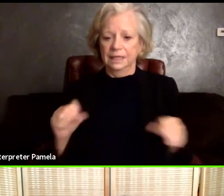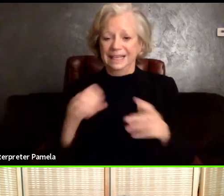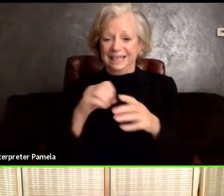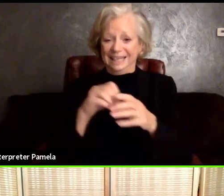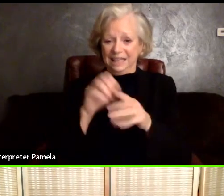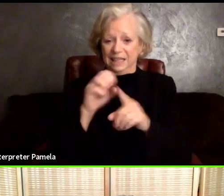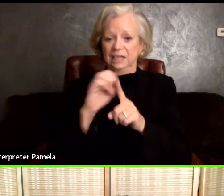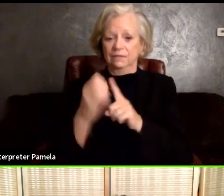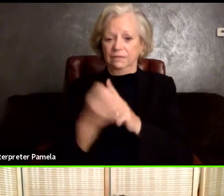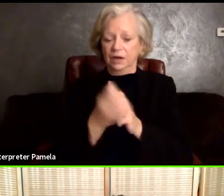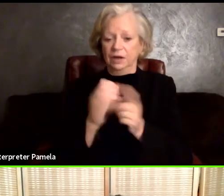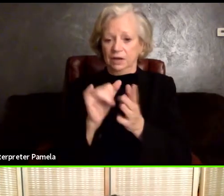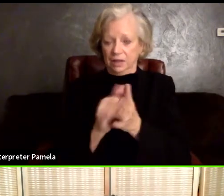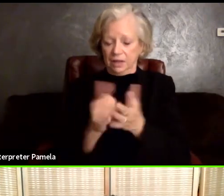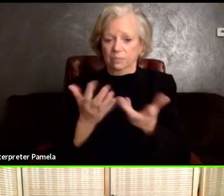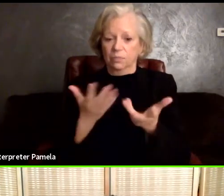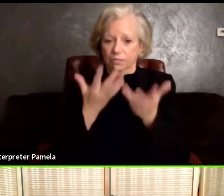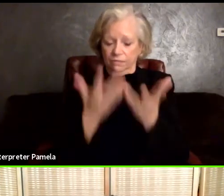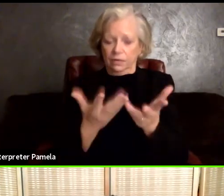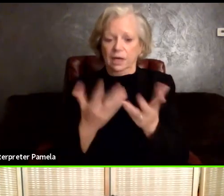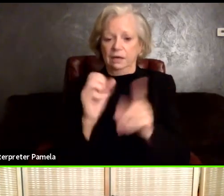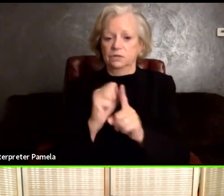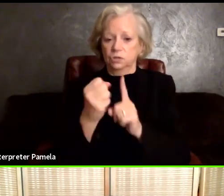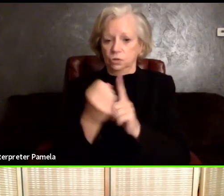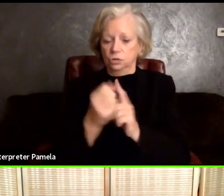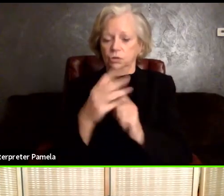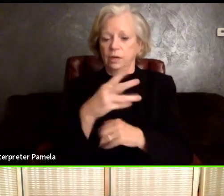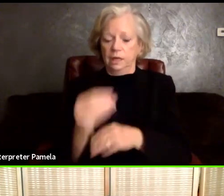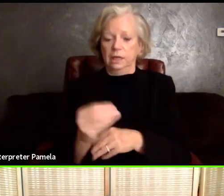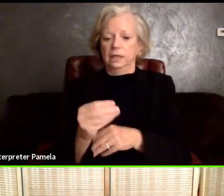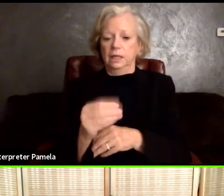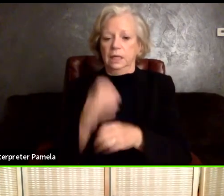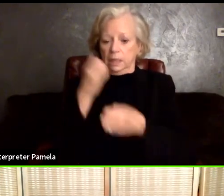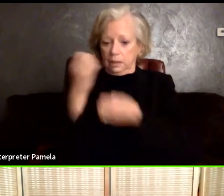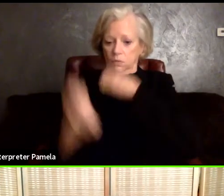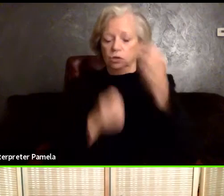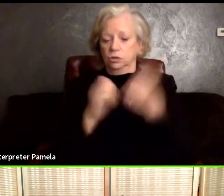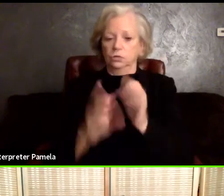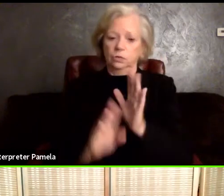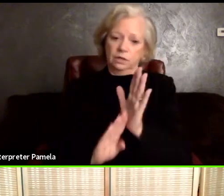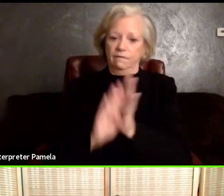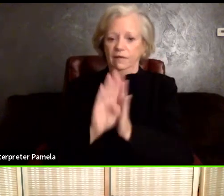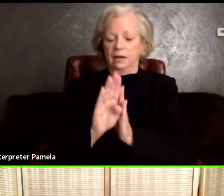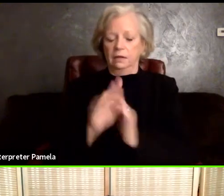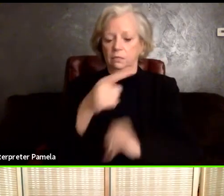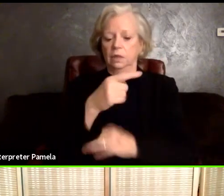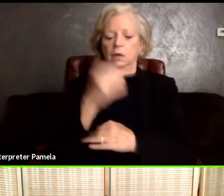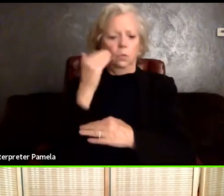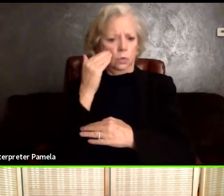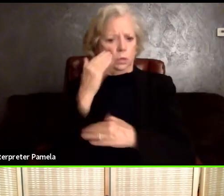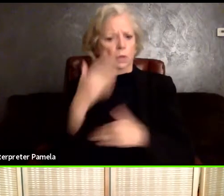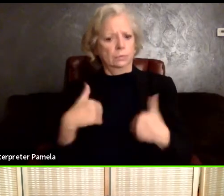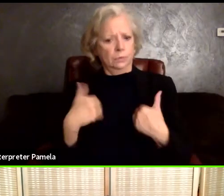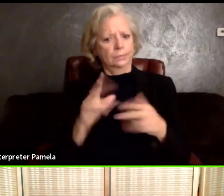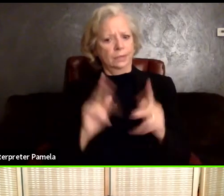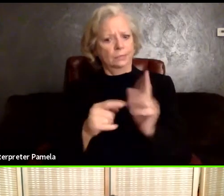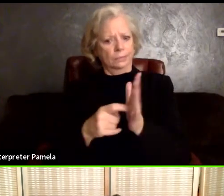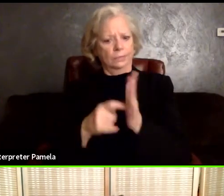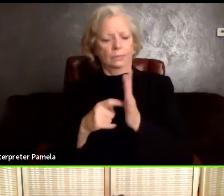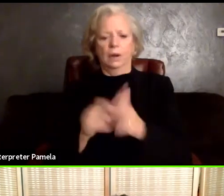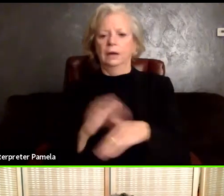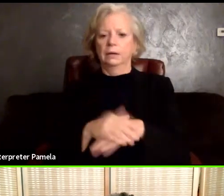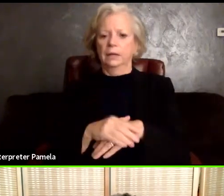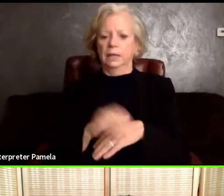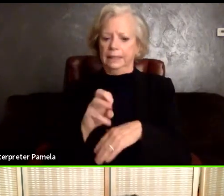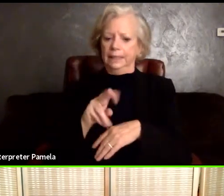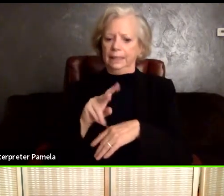environments that provide them with the social and emotional and educational development that we all know that they need to get back to, and that really help